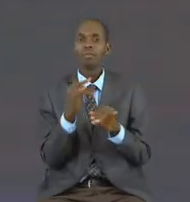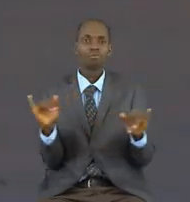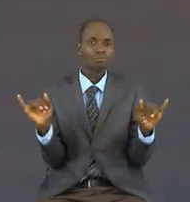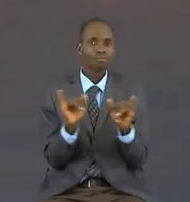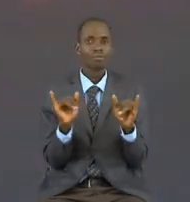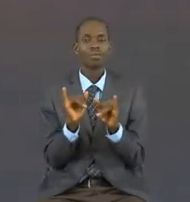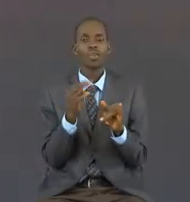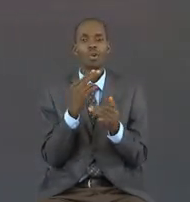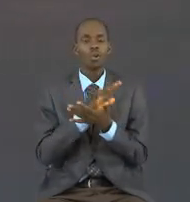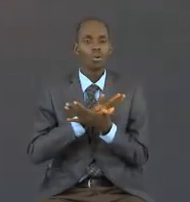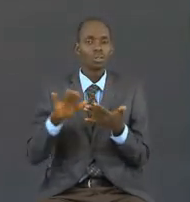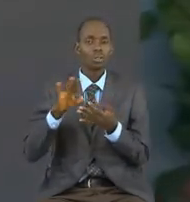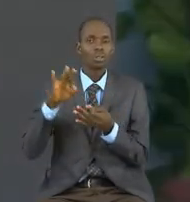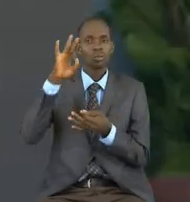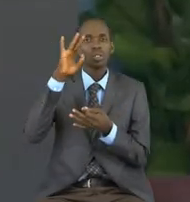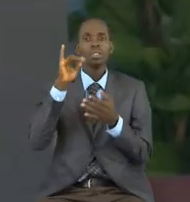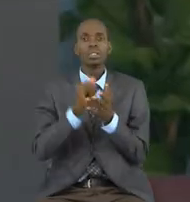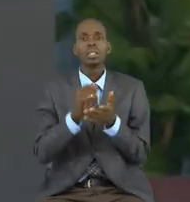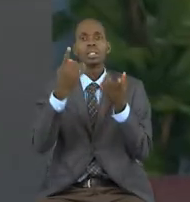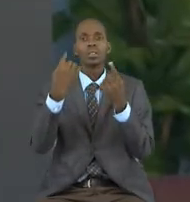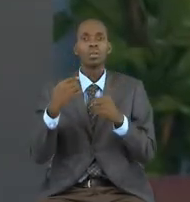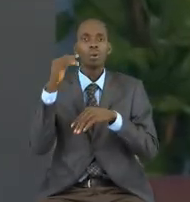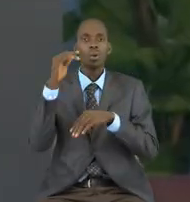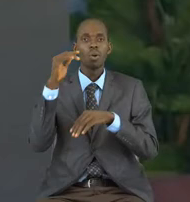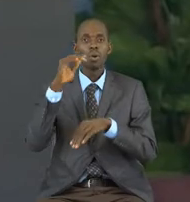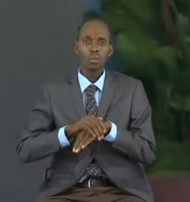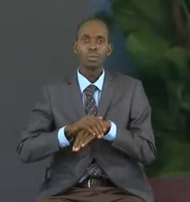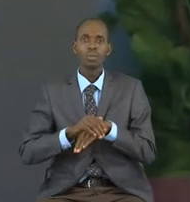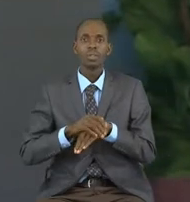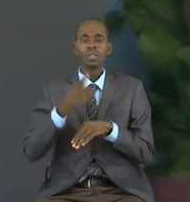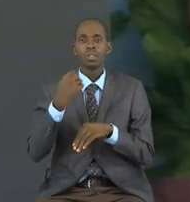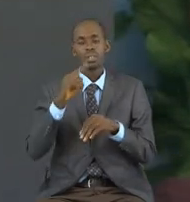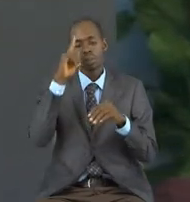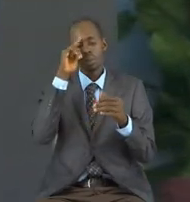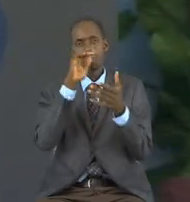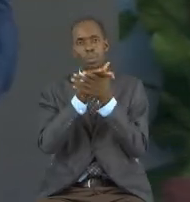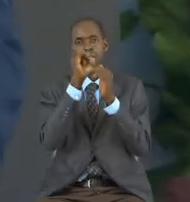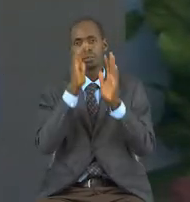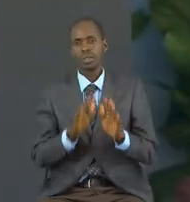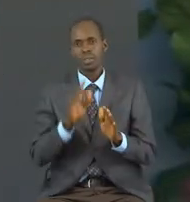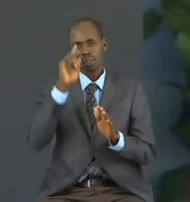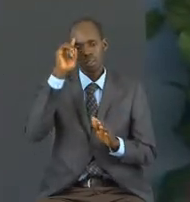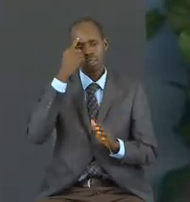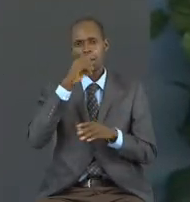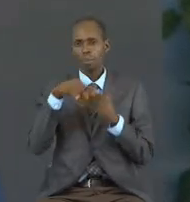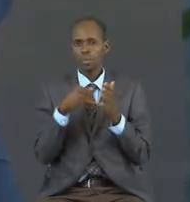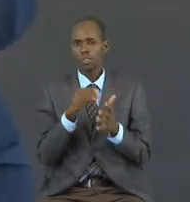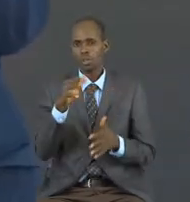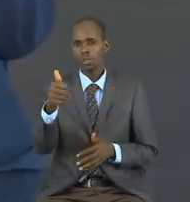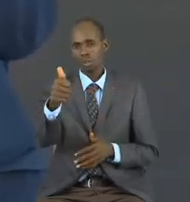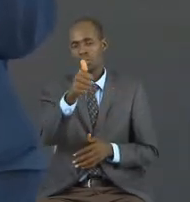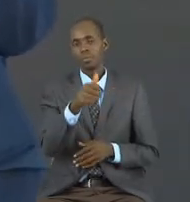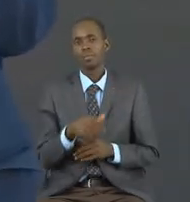Holy Ghost that comes upon the believer. Think about it yourself. If you